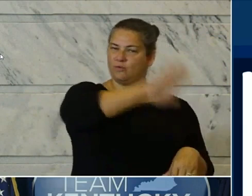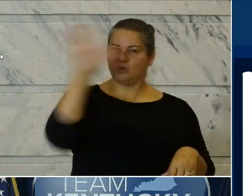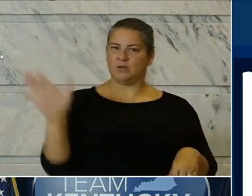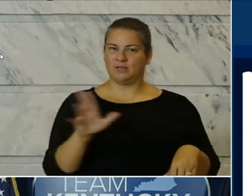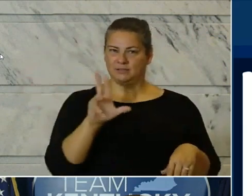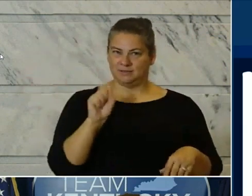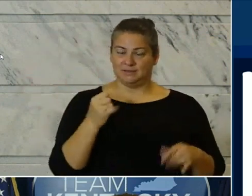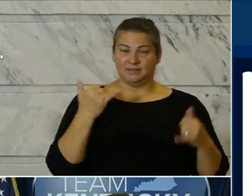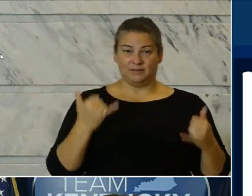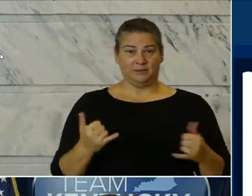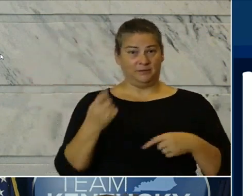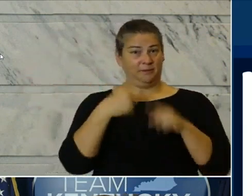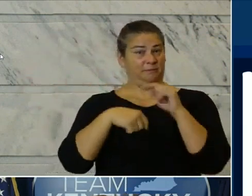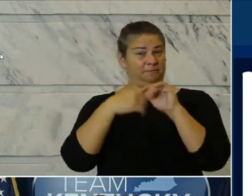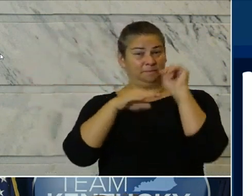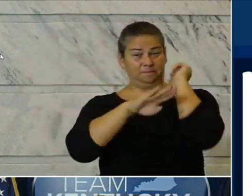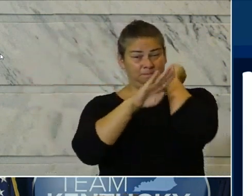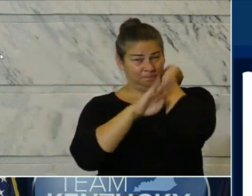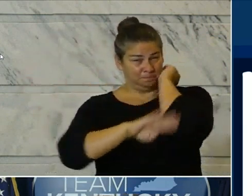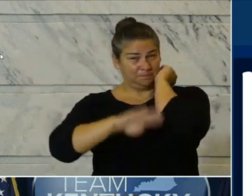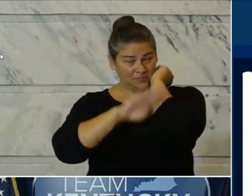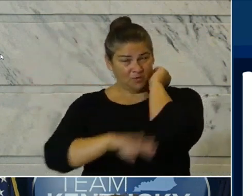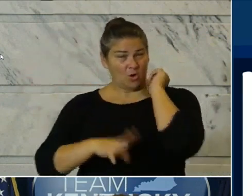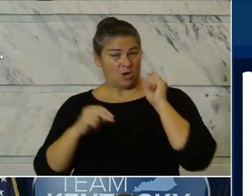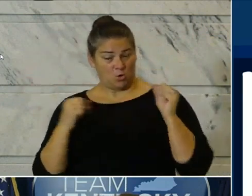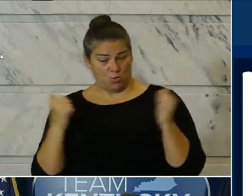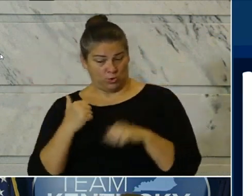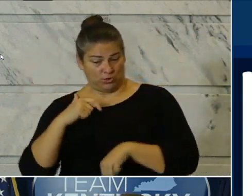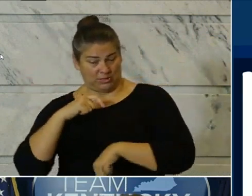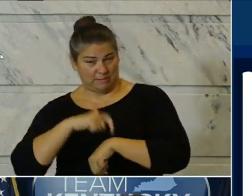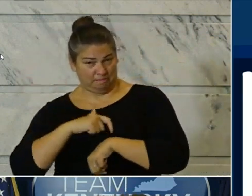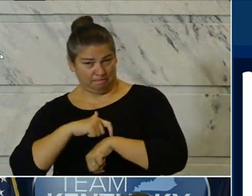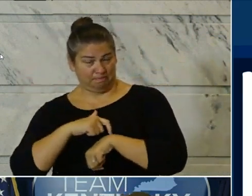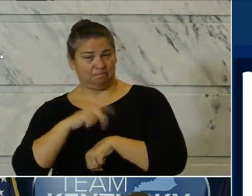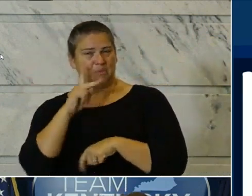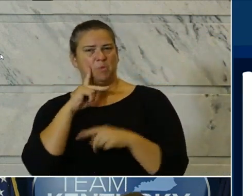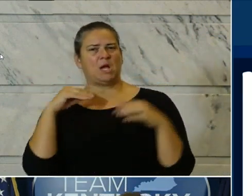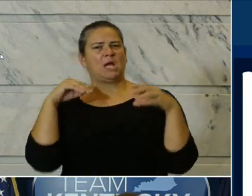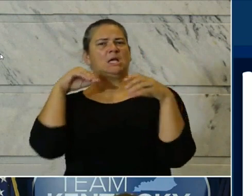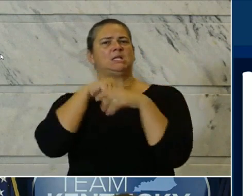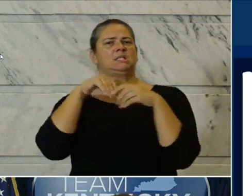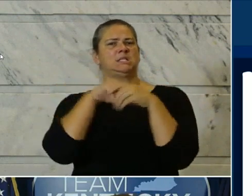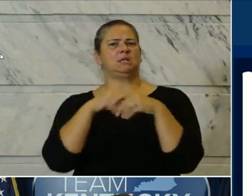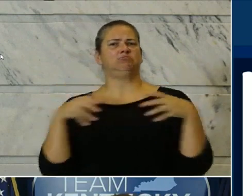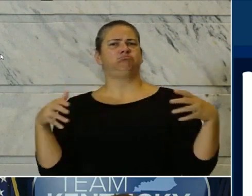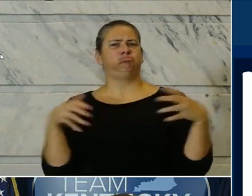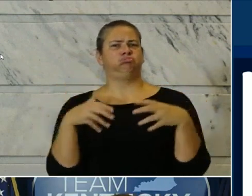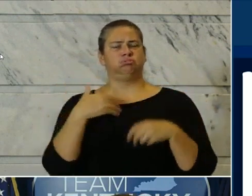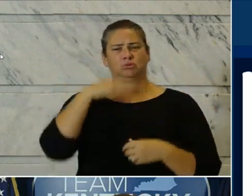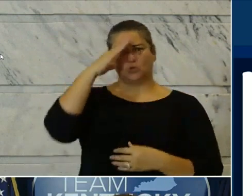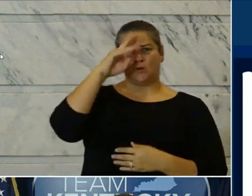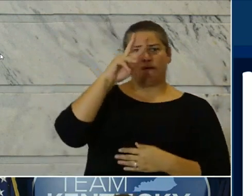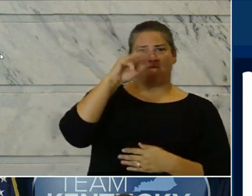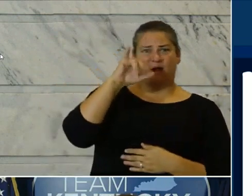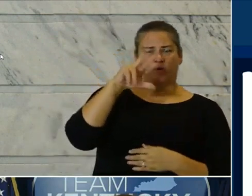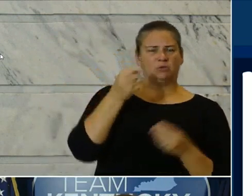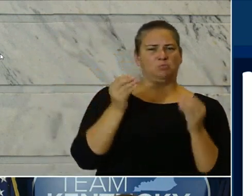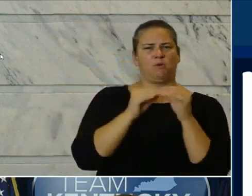towards a fall season and winter, where more people are going to be inside, where we know the virus spreads